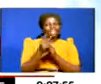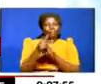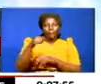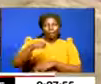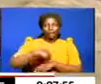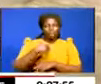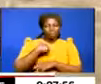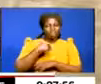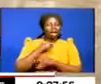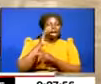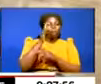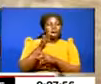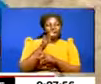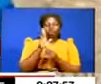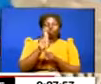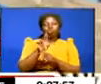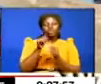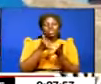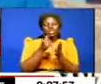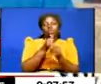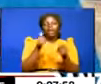nitaitumia vizuri.